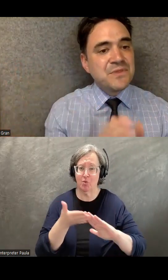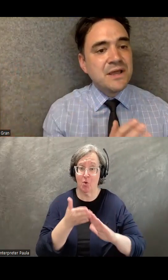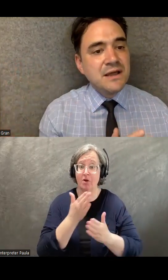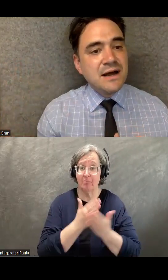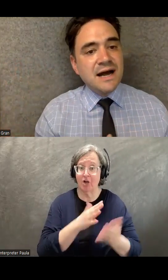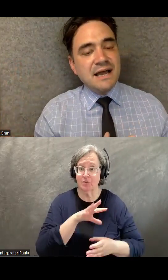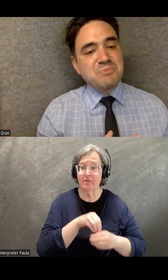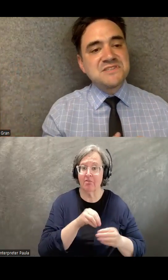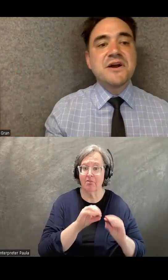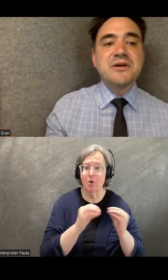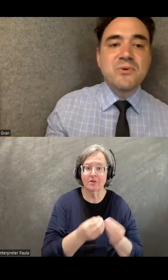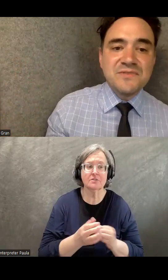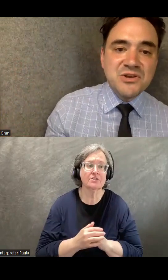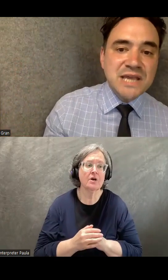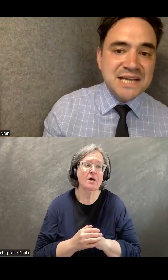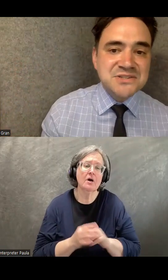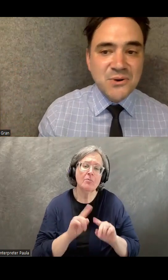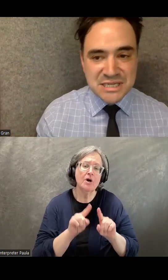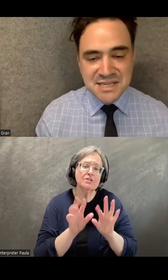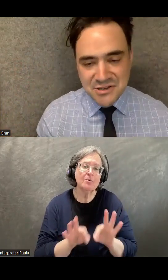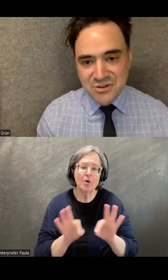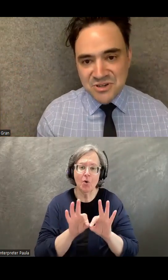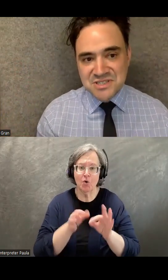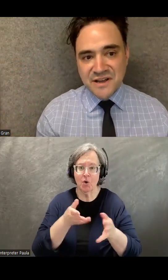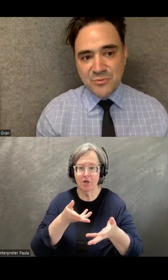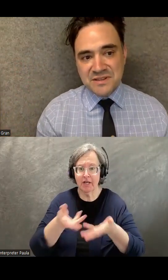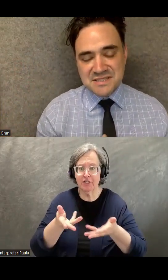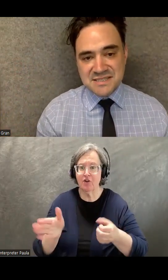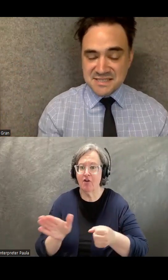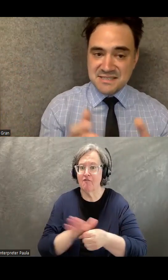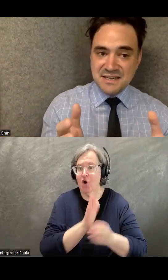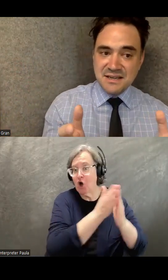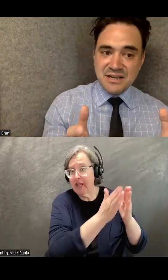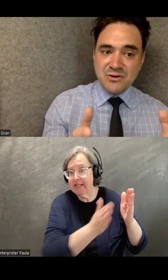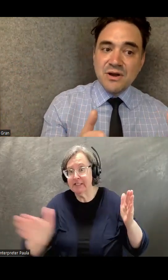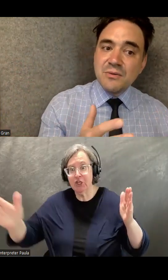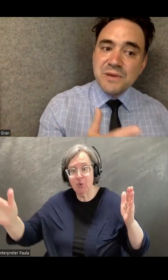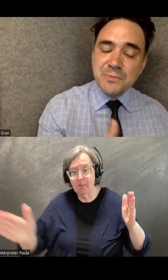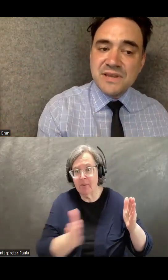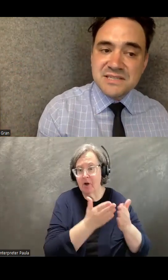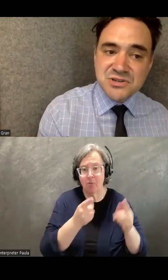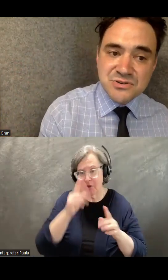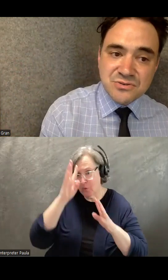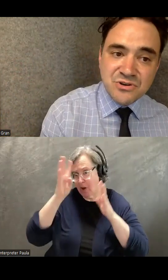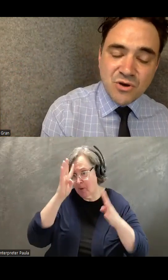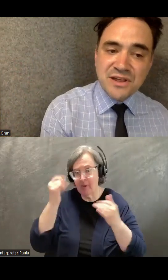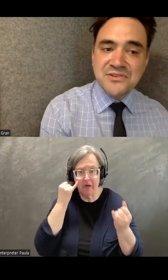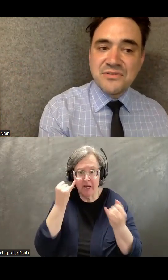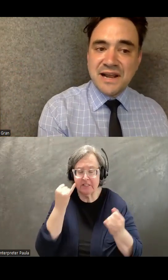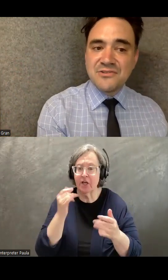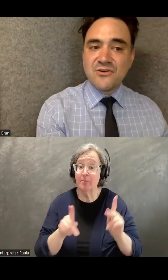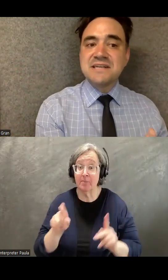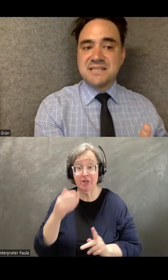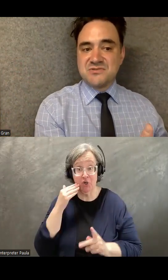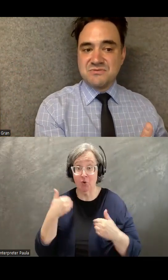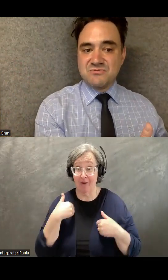to it. But it's very important that you engage the whole continuum when you're developing these things, because people need to know that they're